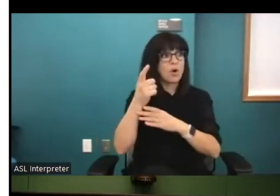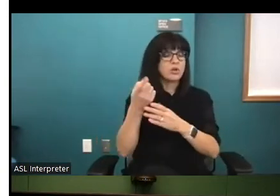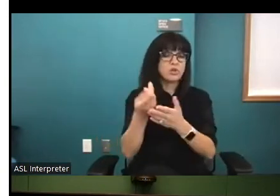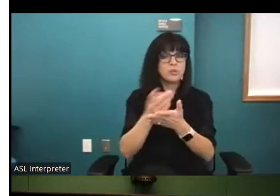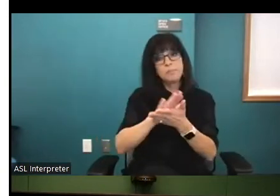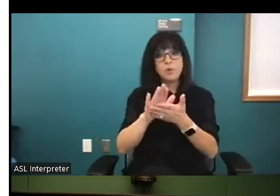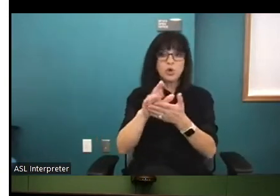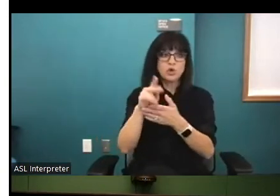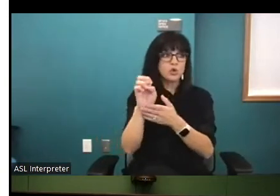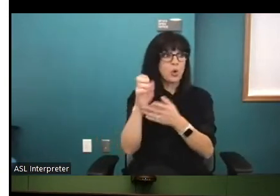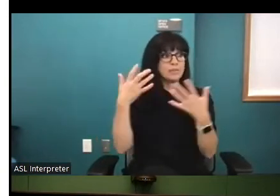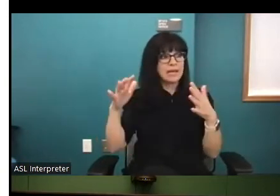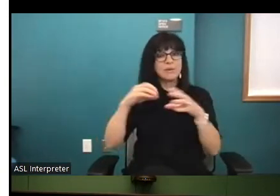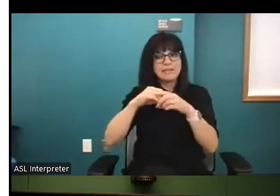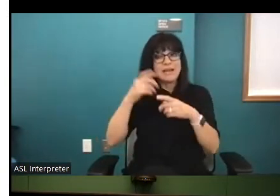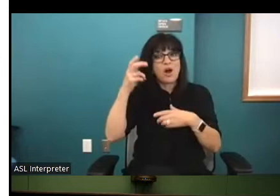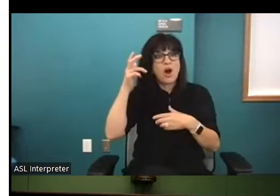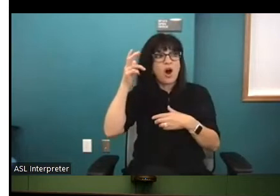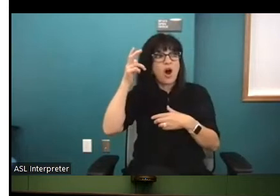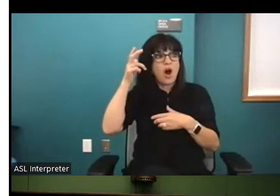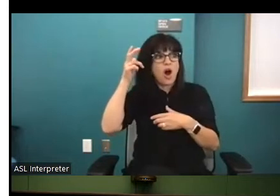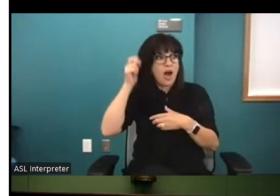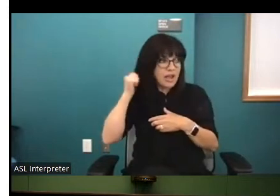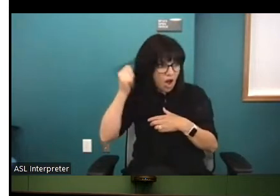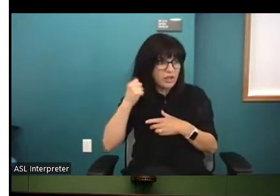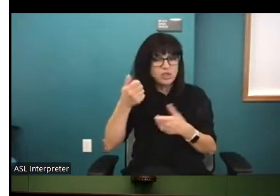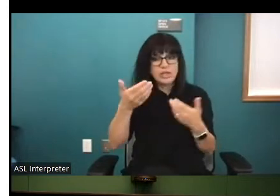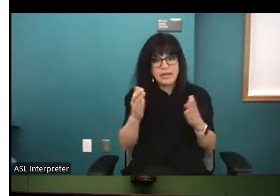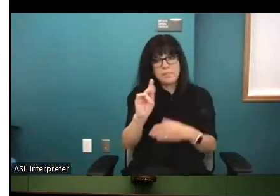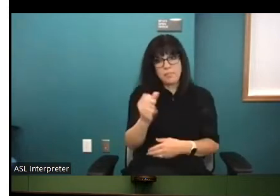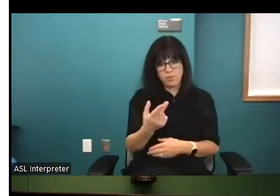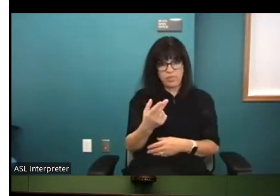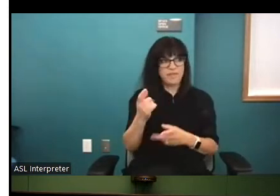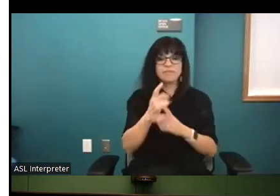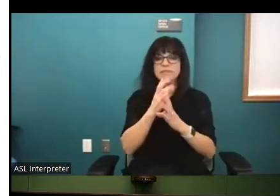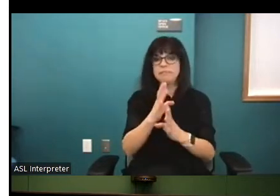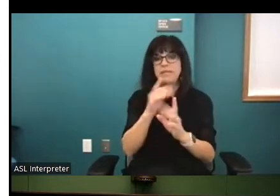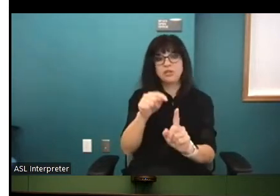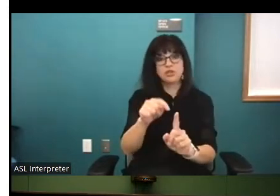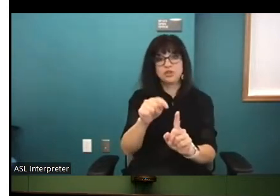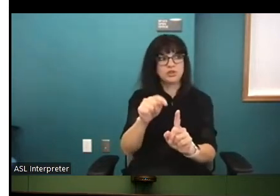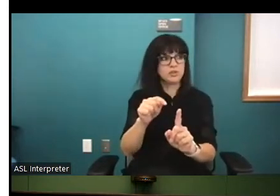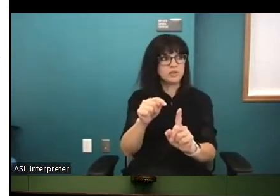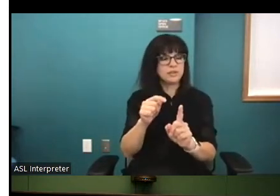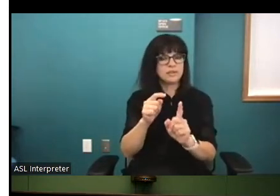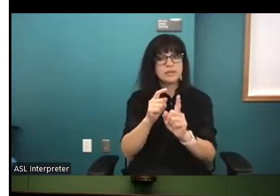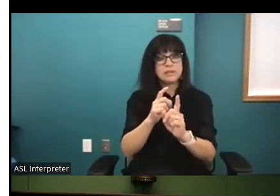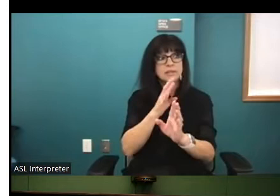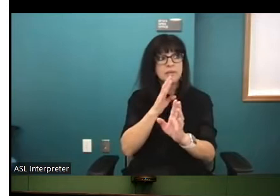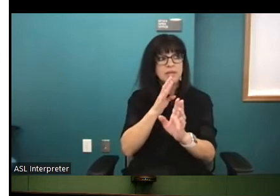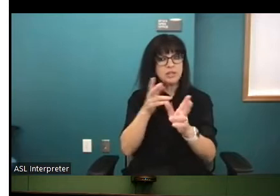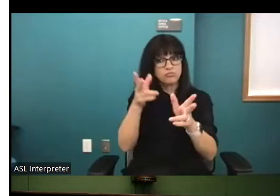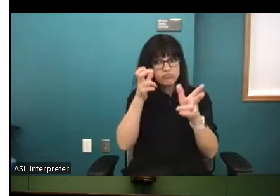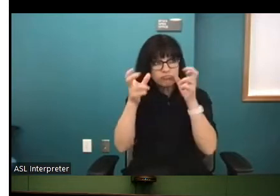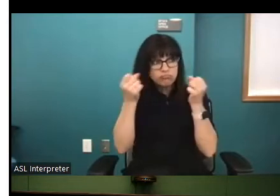sounds in an audiology booth. They're Yeah, designed that's to what Medel process says. speech, and that's what, when you're actually looking at speech reception and things